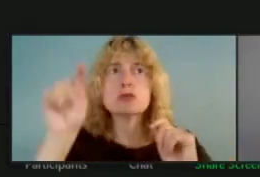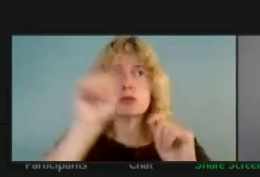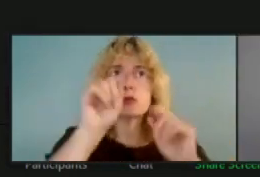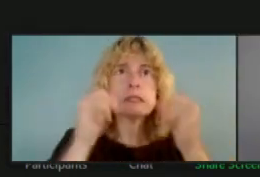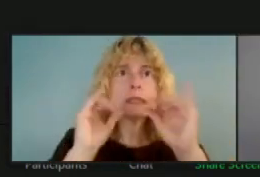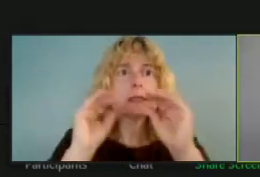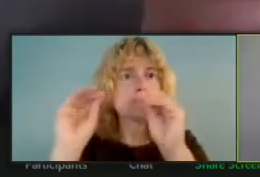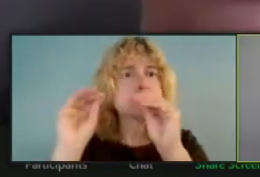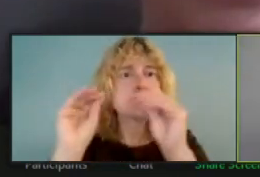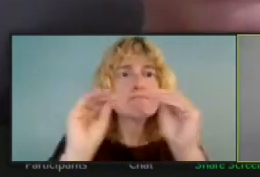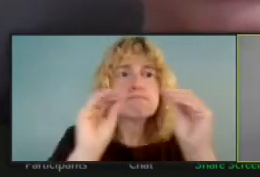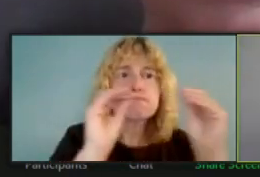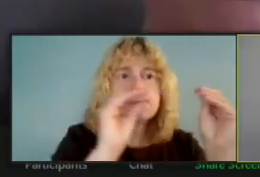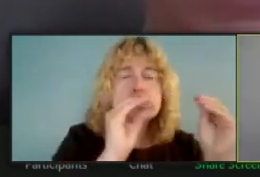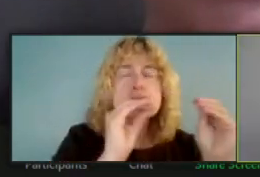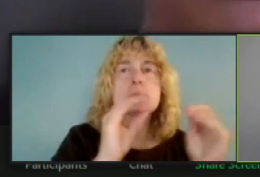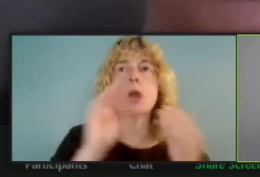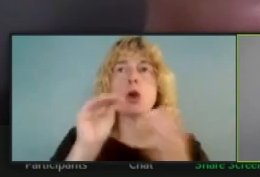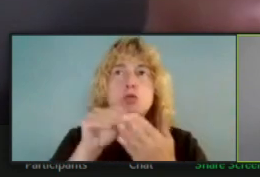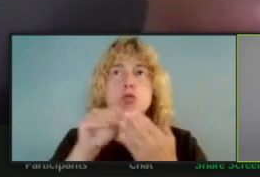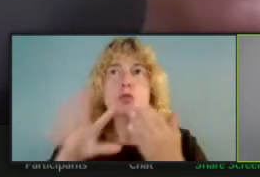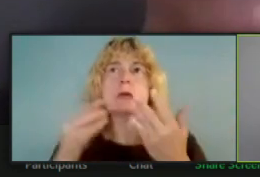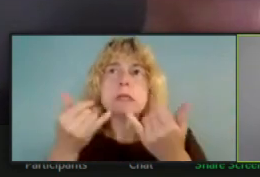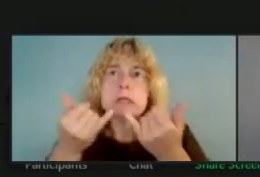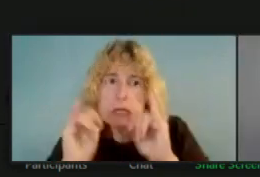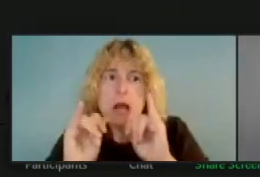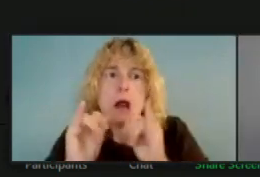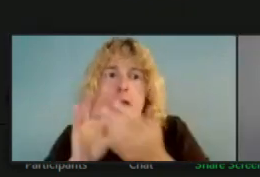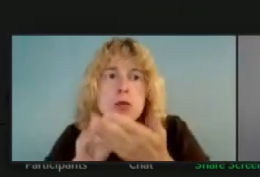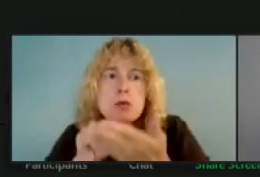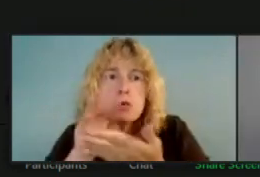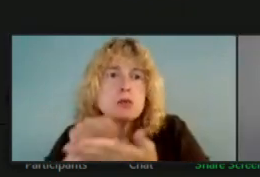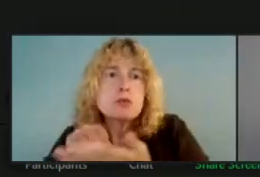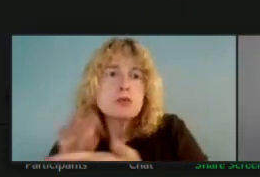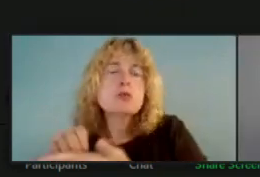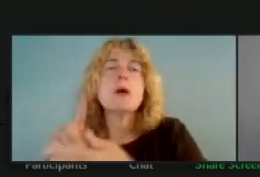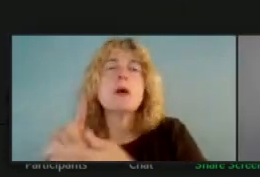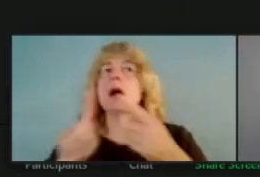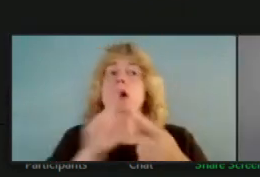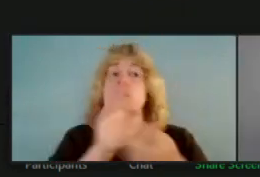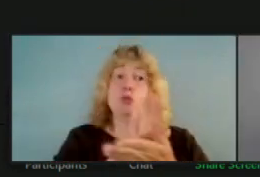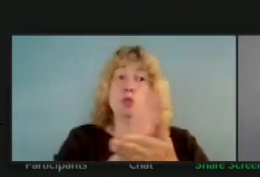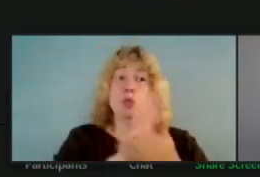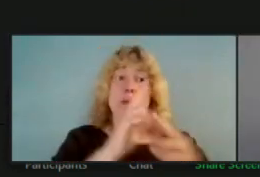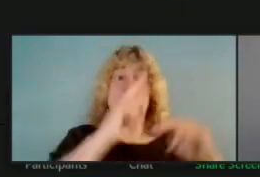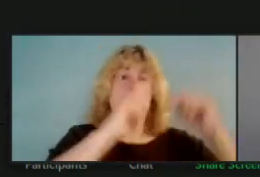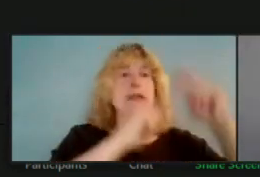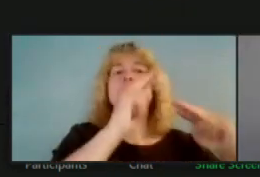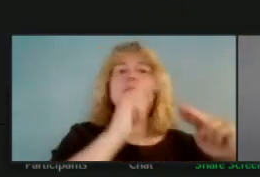still learning to the greatest extent possible, but school buildings were not utilized.